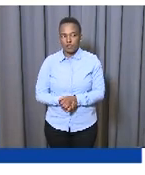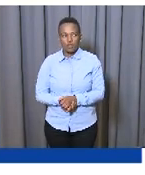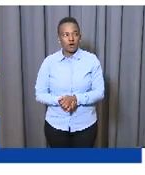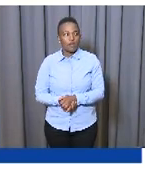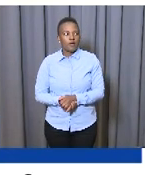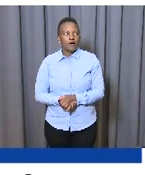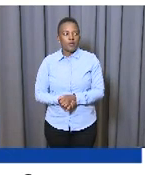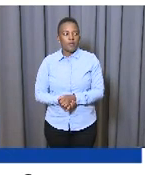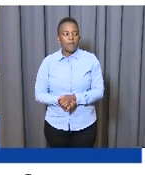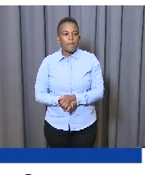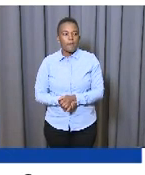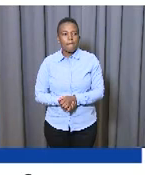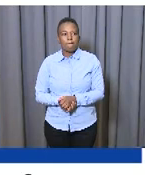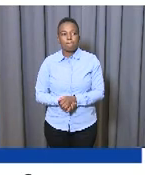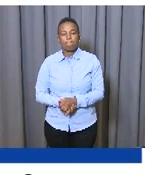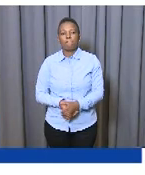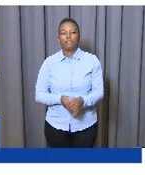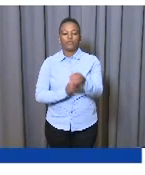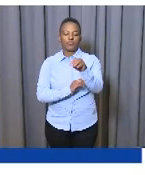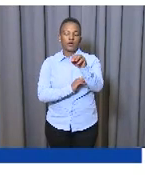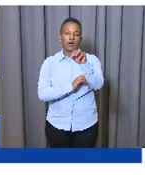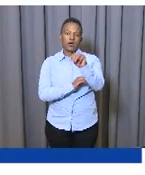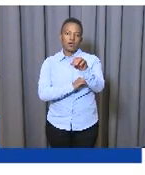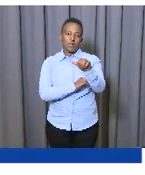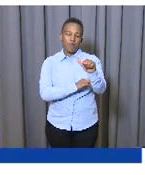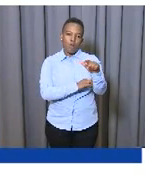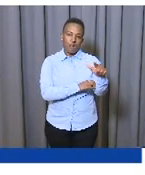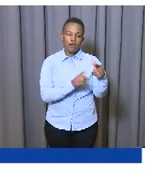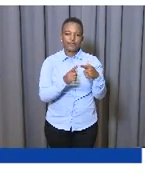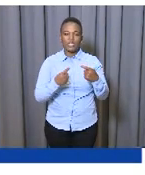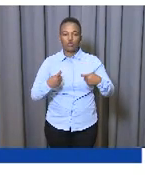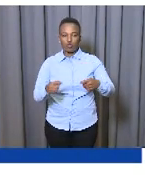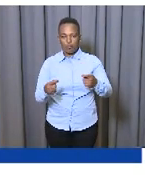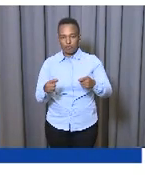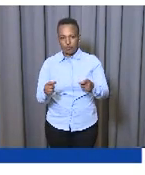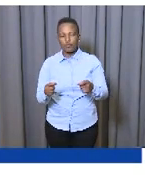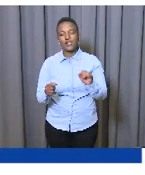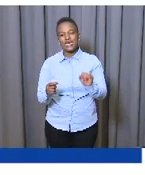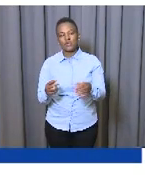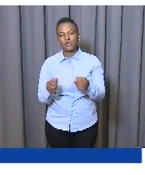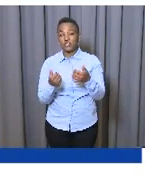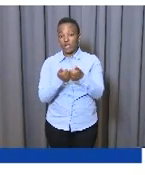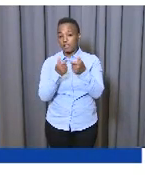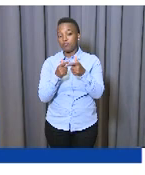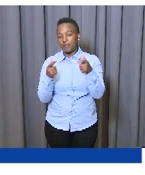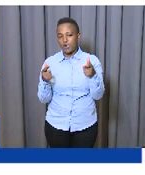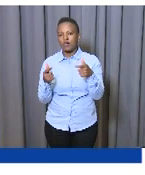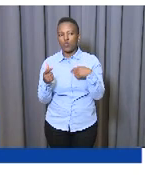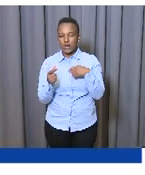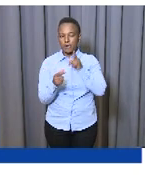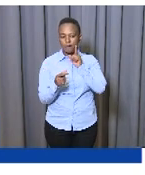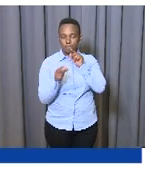So the malls and the retail sector, big challenge. We are hitting that sector hard